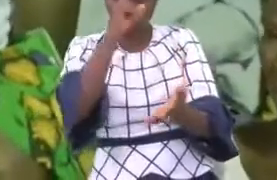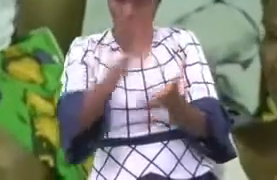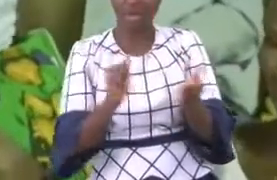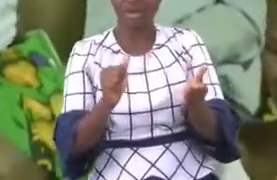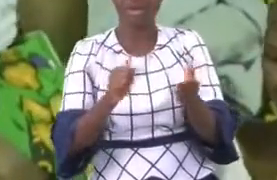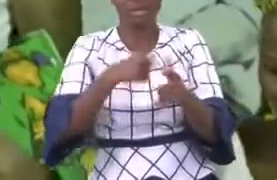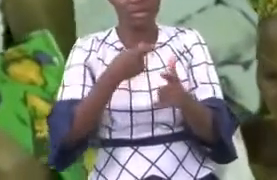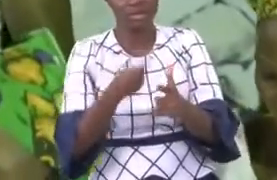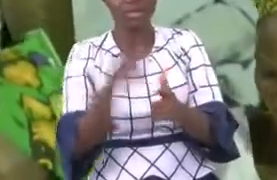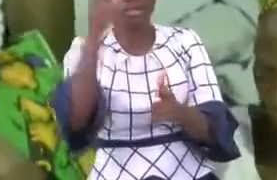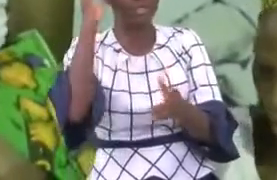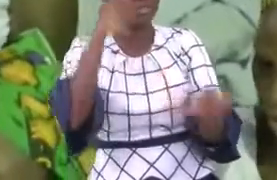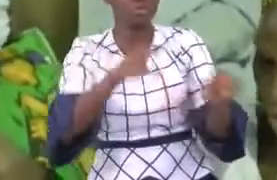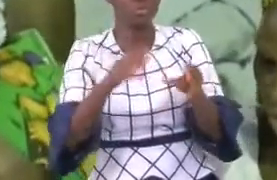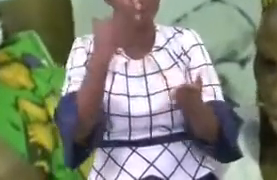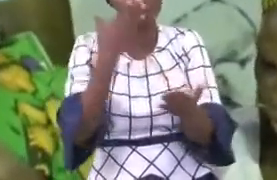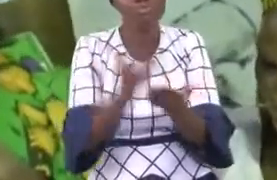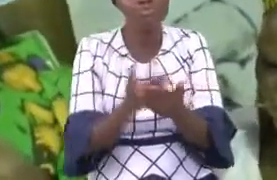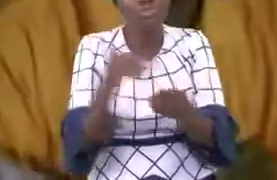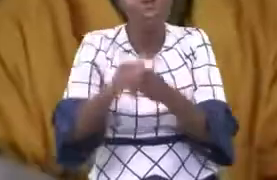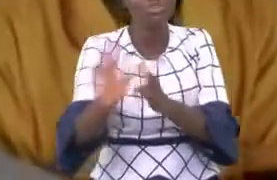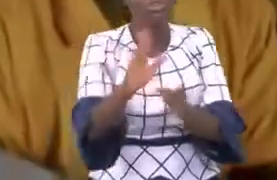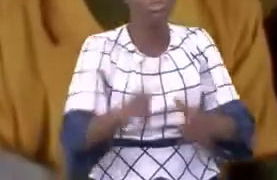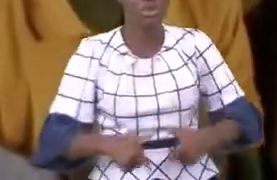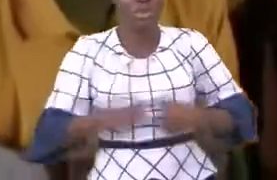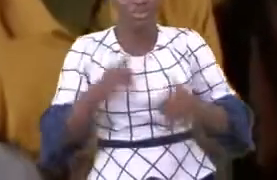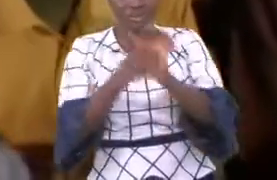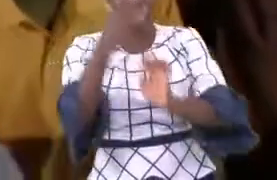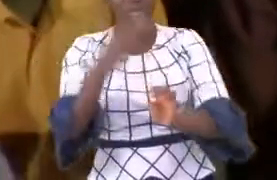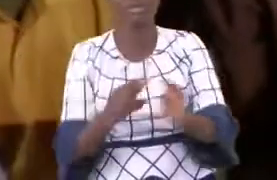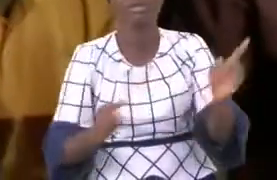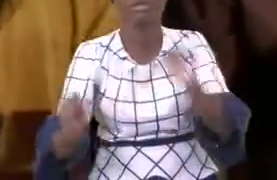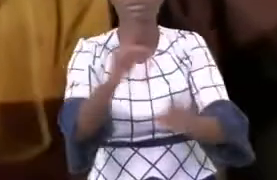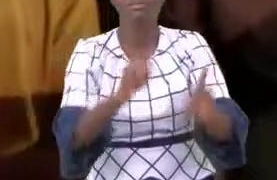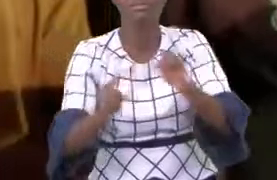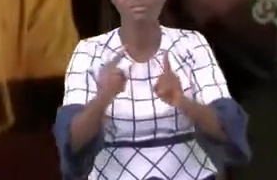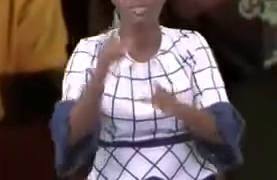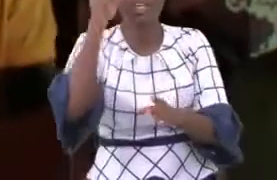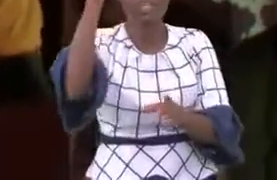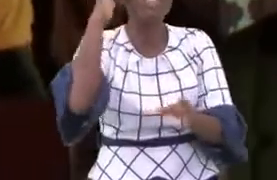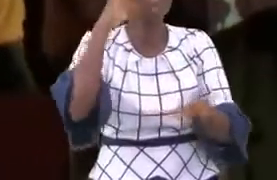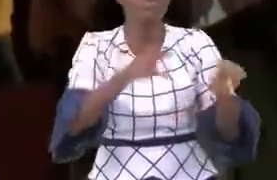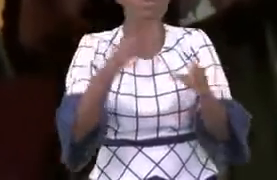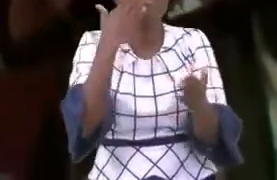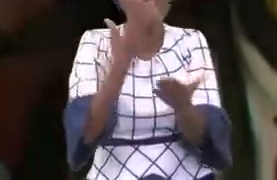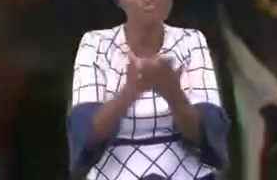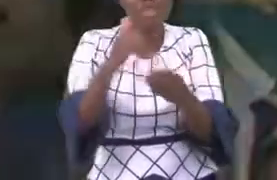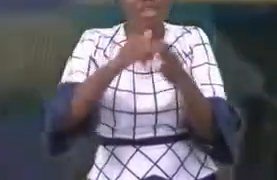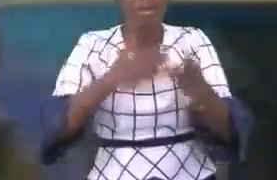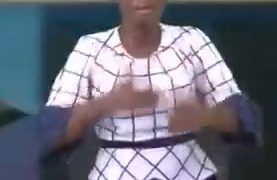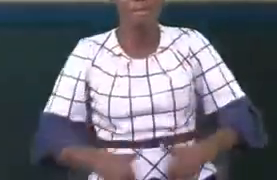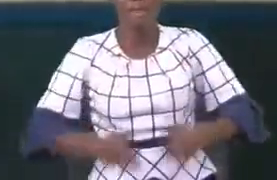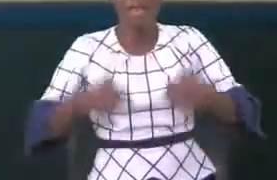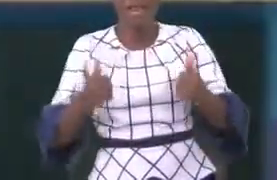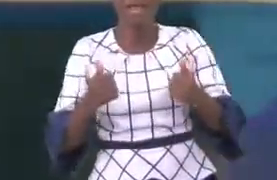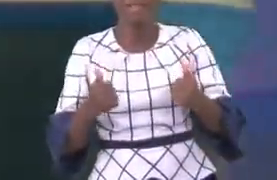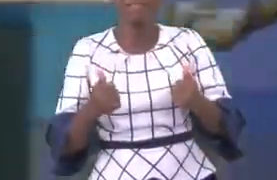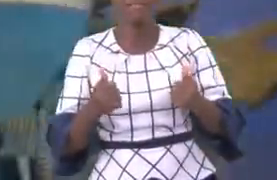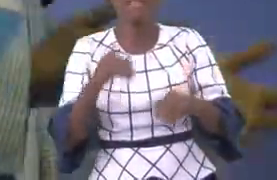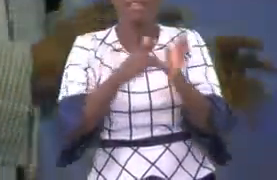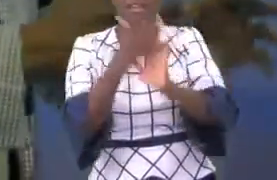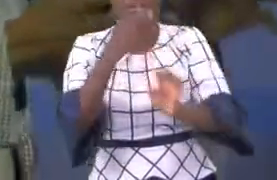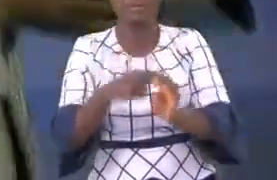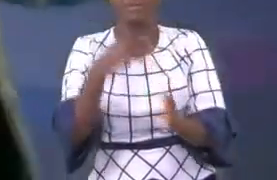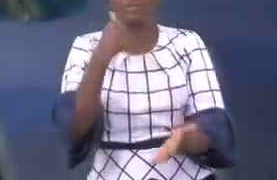He'll do good in my life. Whoever you are there tonight, a man, a woman, a boy, a girl, you're